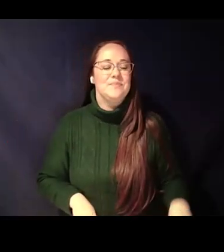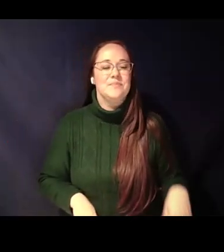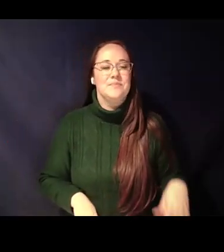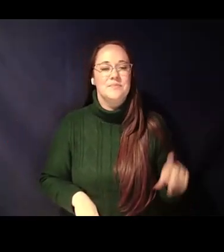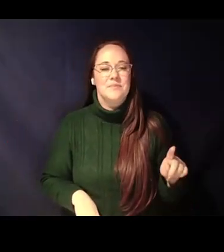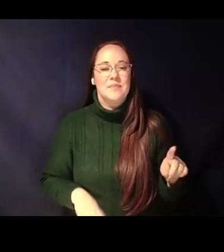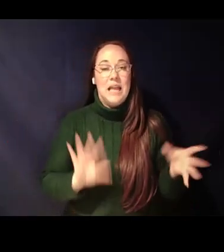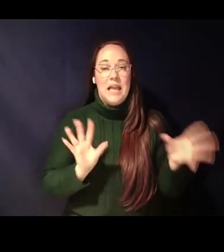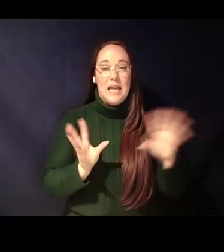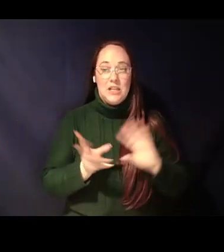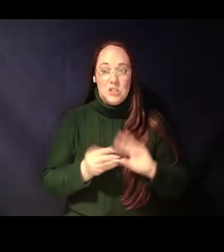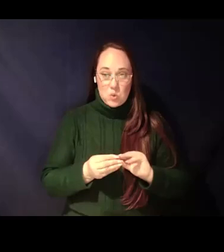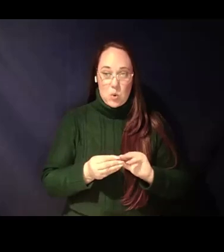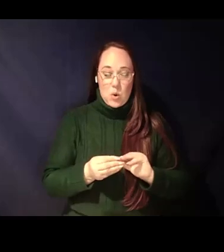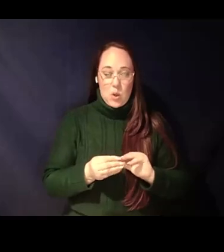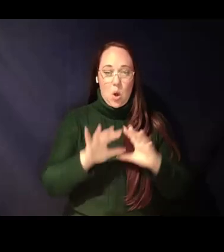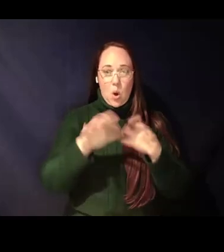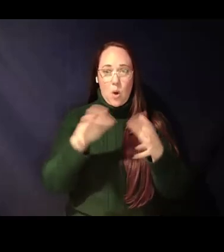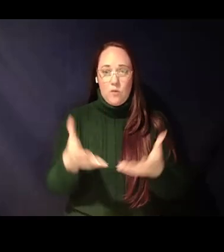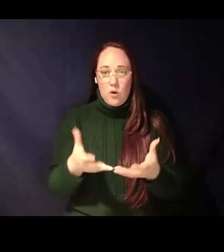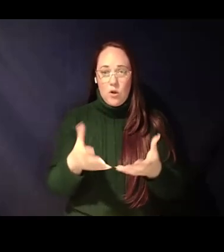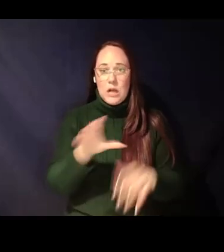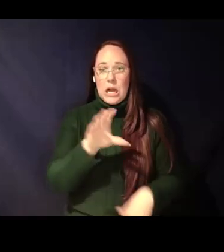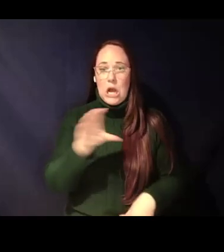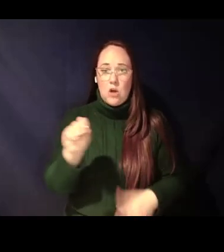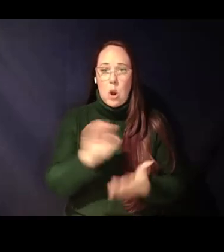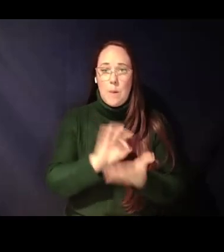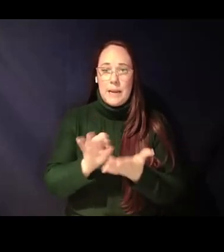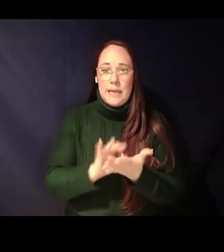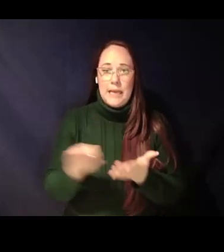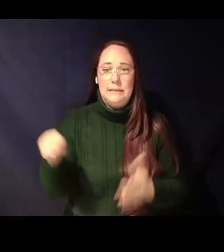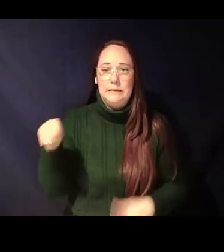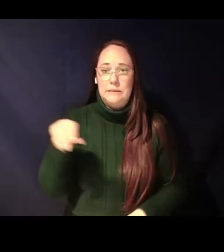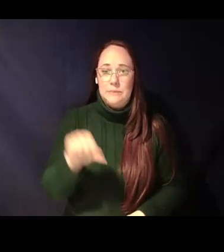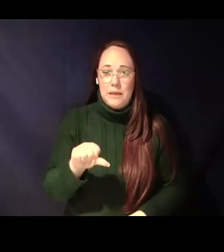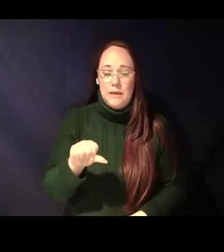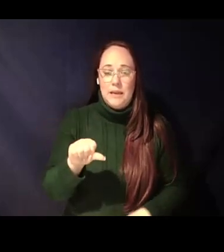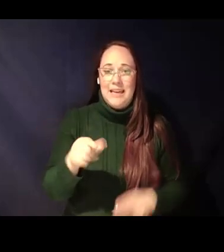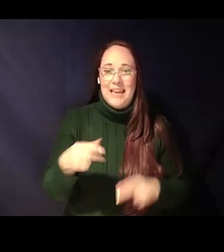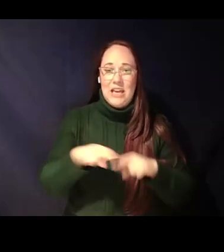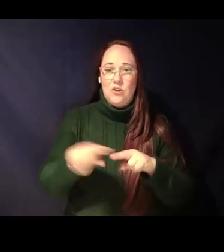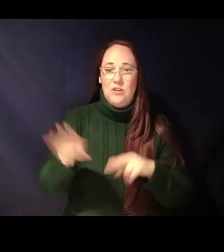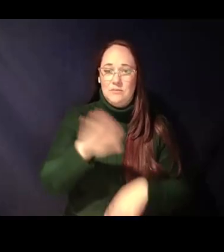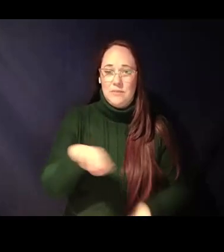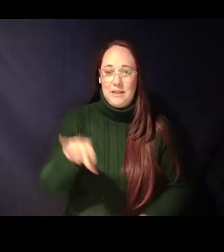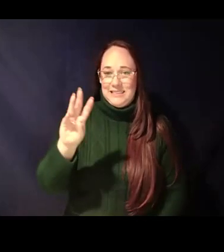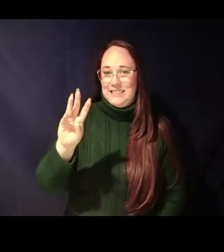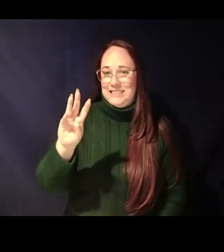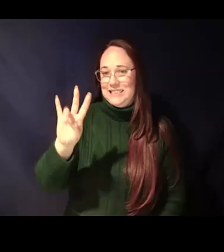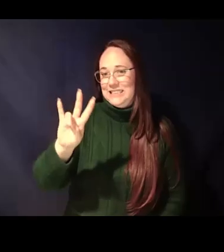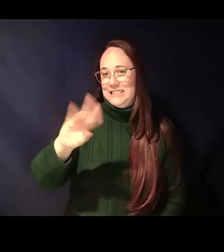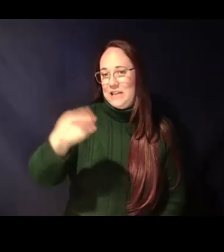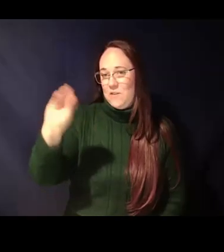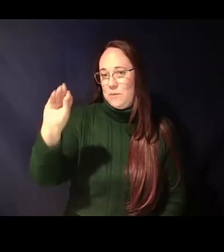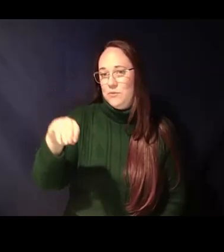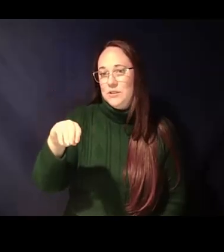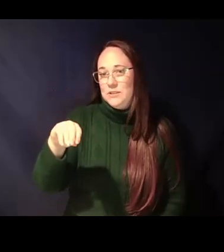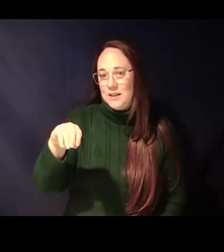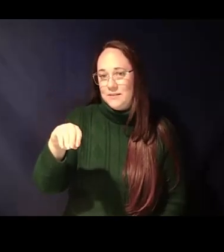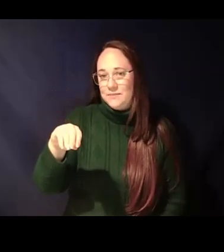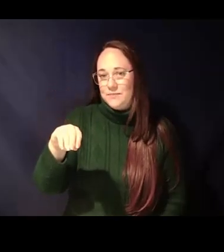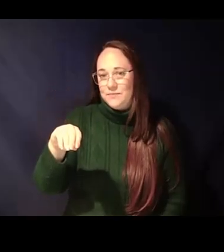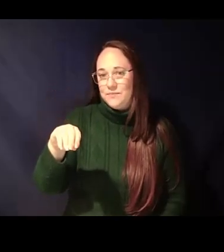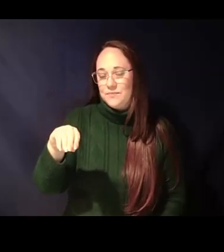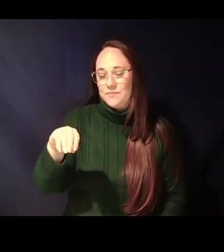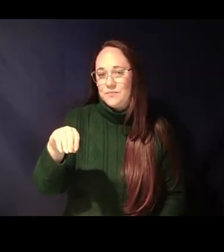In total, overall, Colorado's total Medicaid benefit spending increased by approximately 67% over